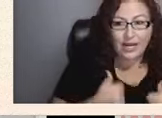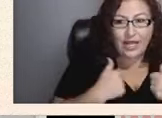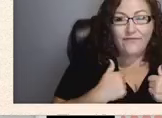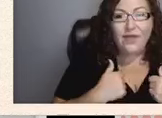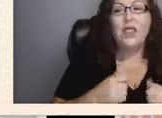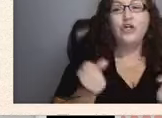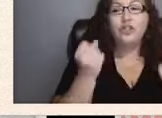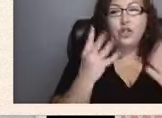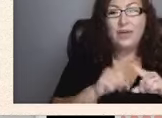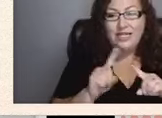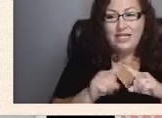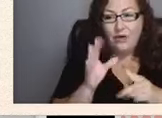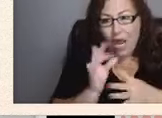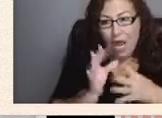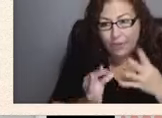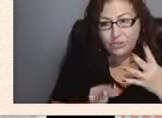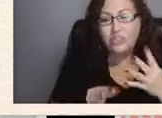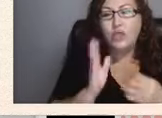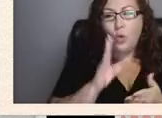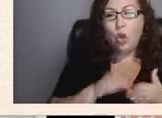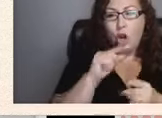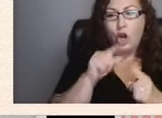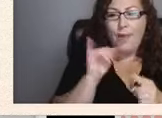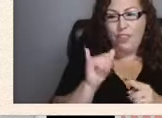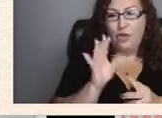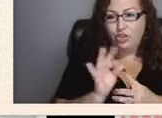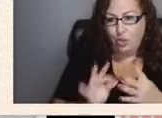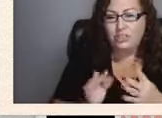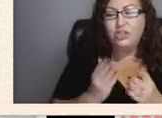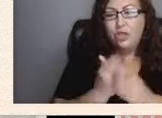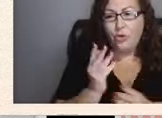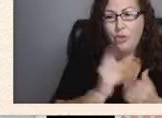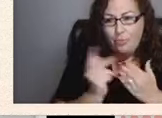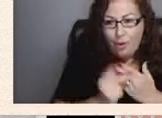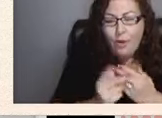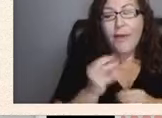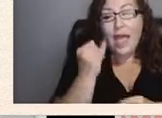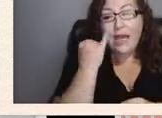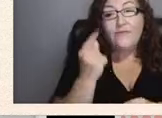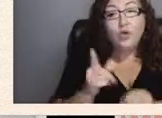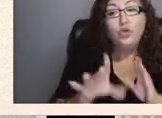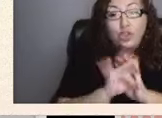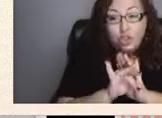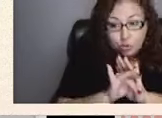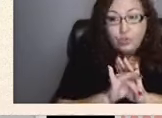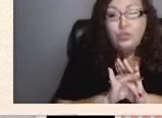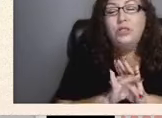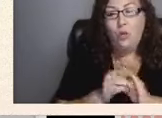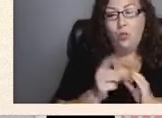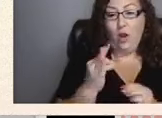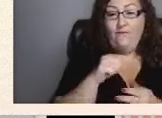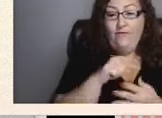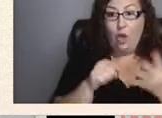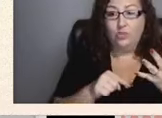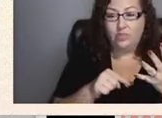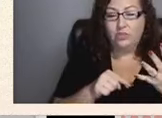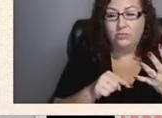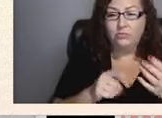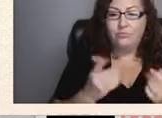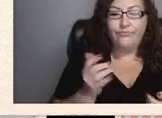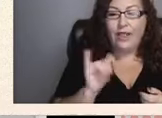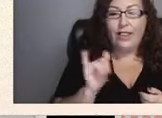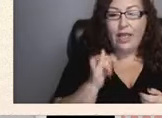different options, and you're going to learn about those choices through the program. And if you choose one of those, like if you